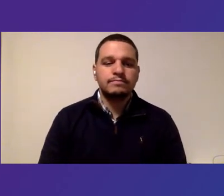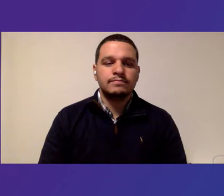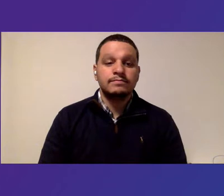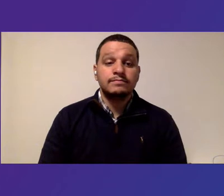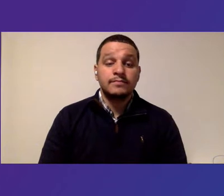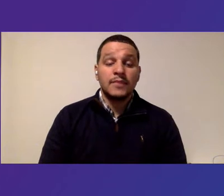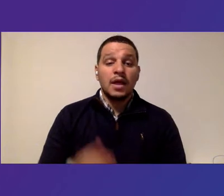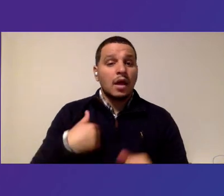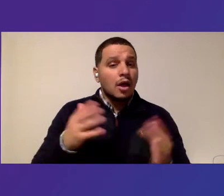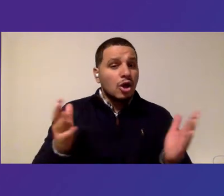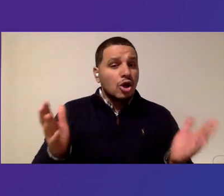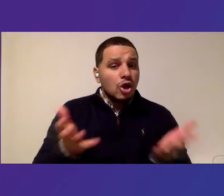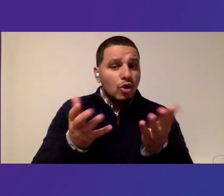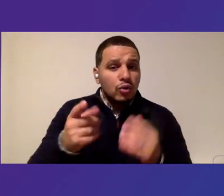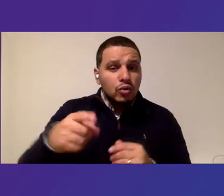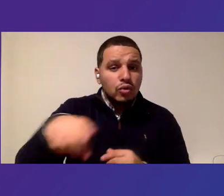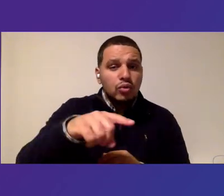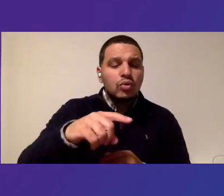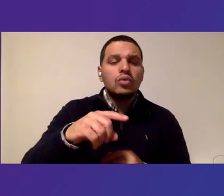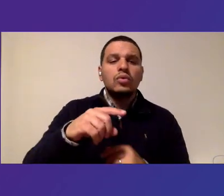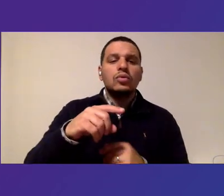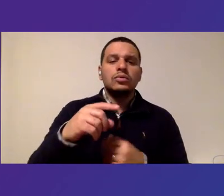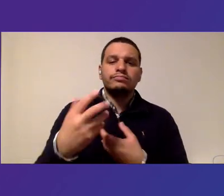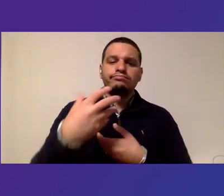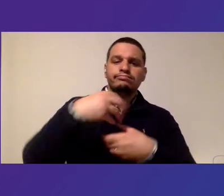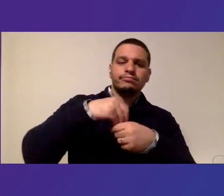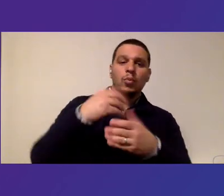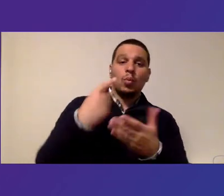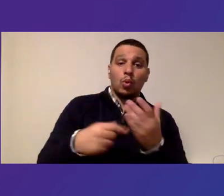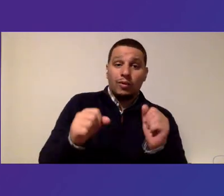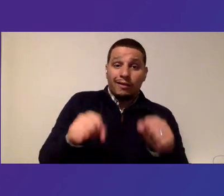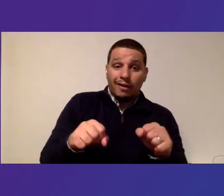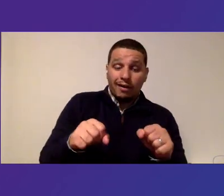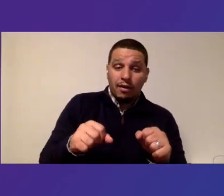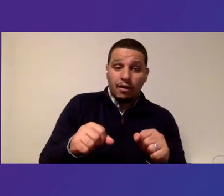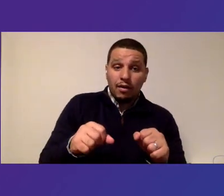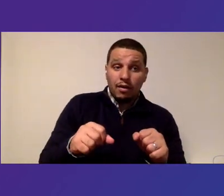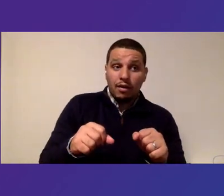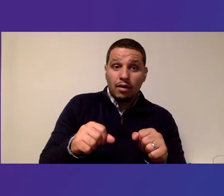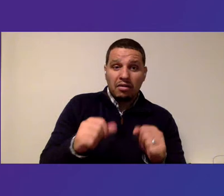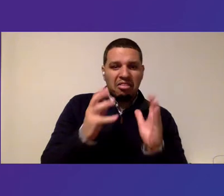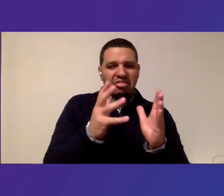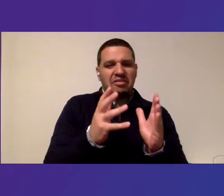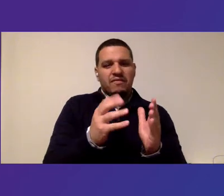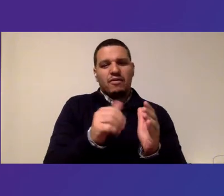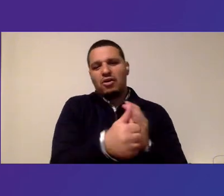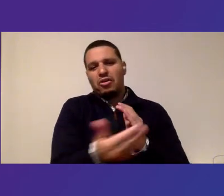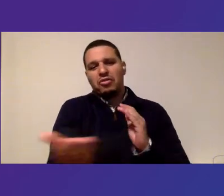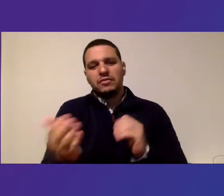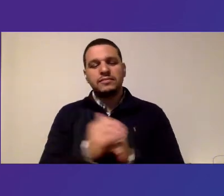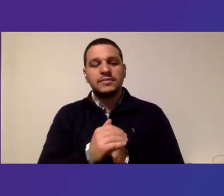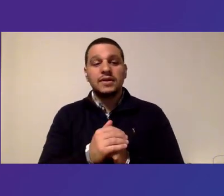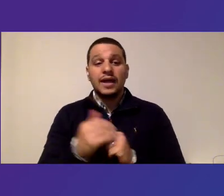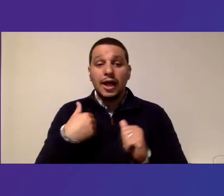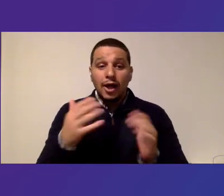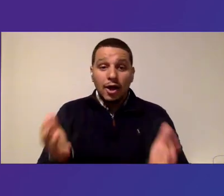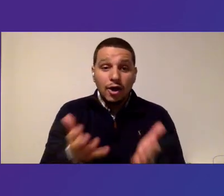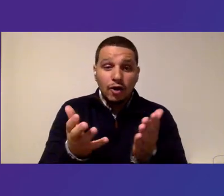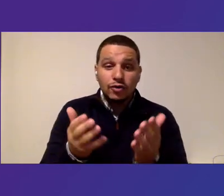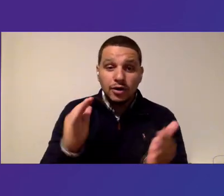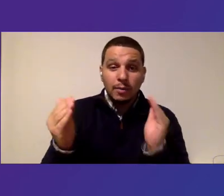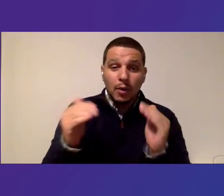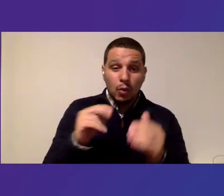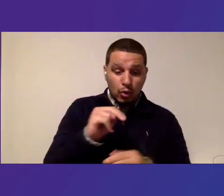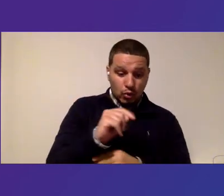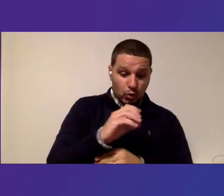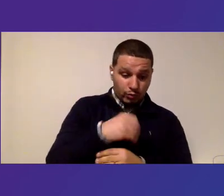I encourage you to engage with what you can and leave the rest. I encourage you to compare notes with